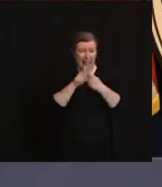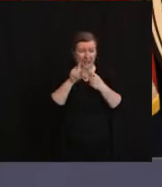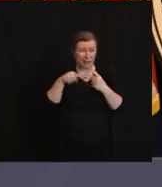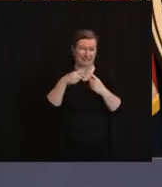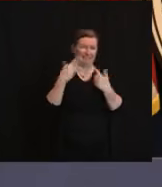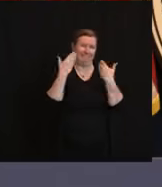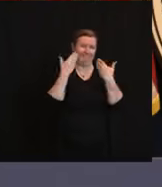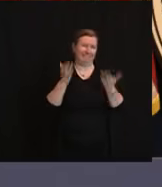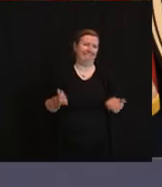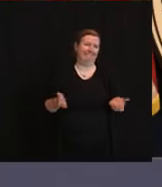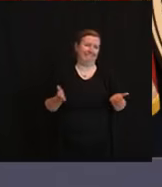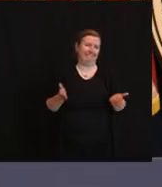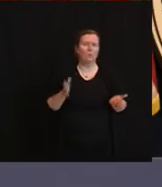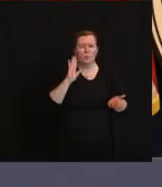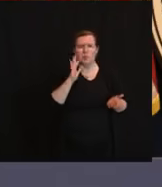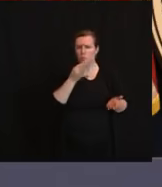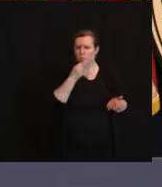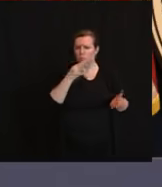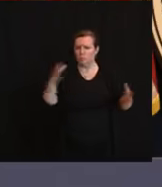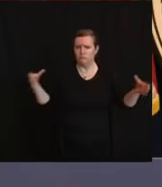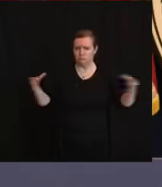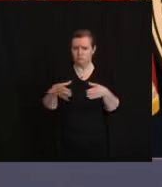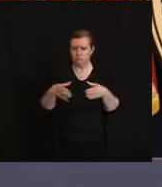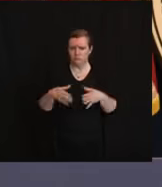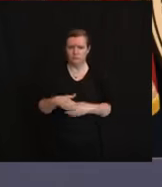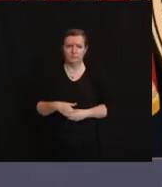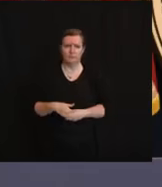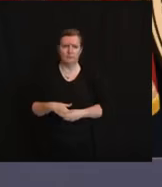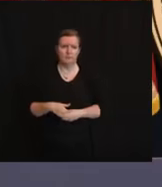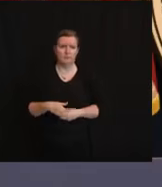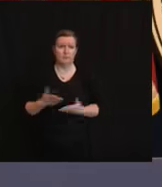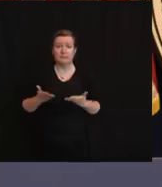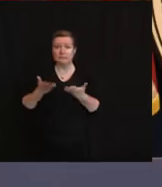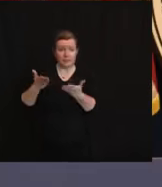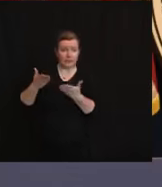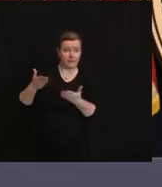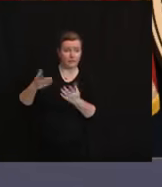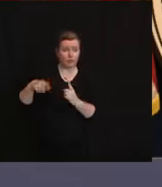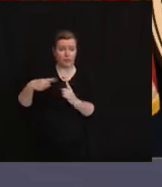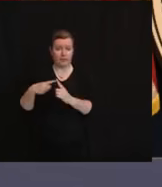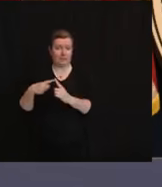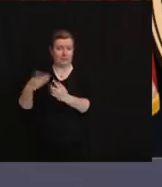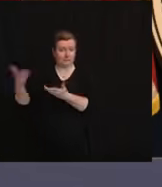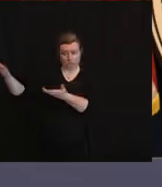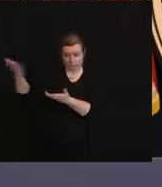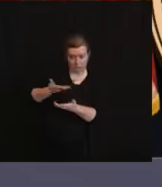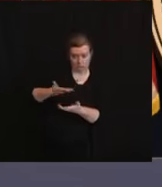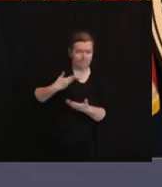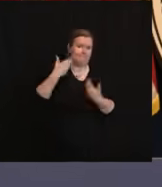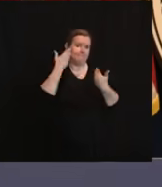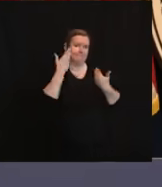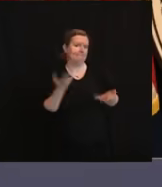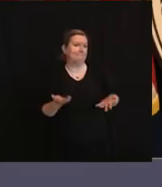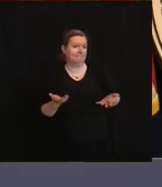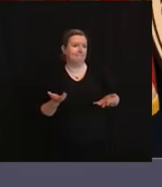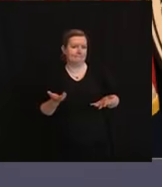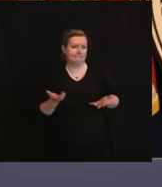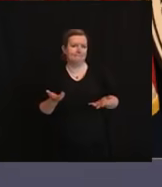in terms of any recommendations, and the recommendations will be to me and to our administration, and we'll take it from there.